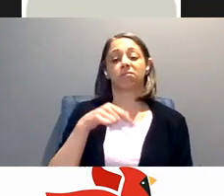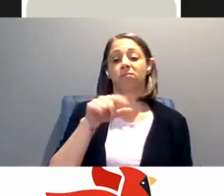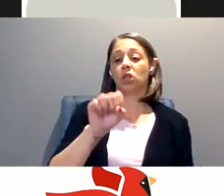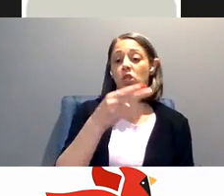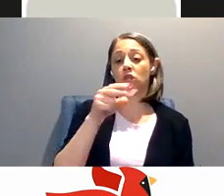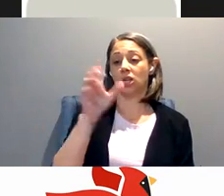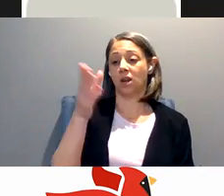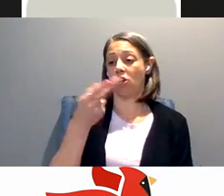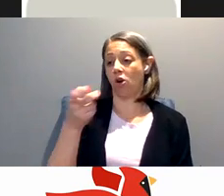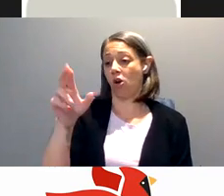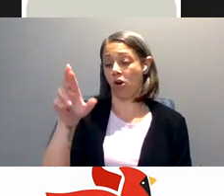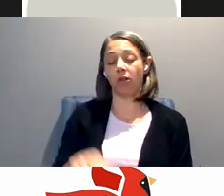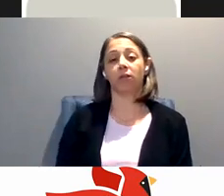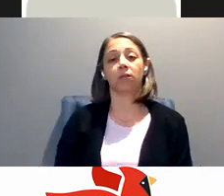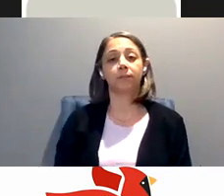and hers, and